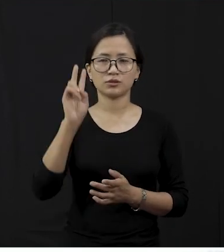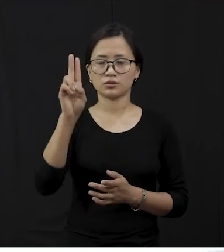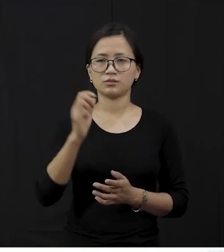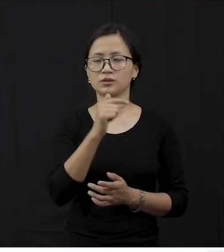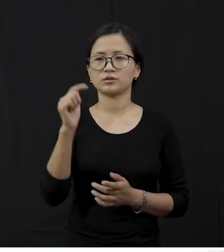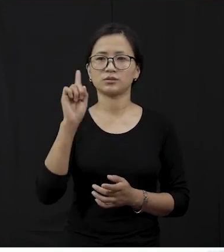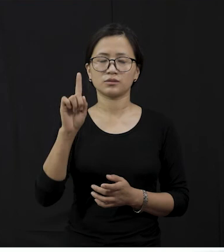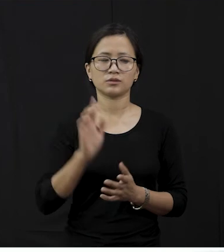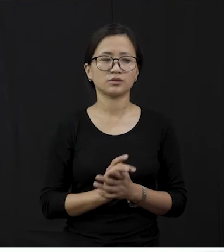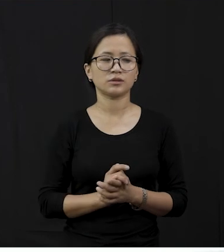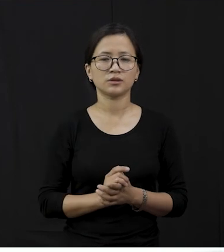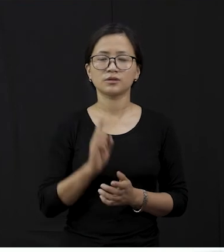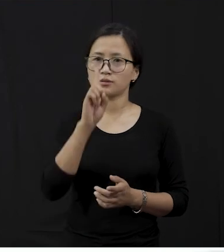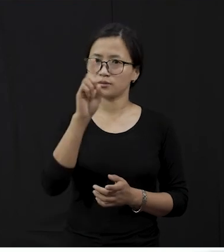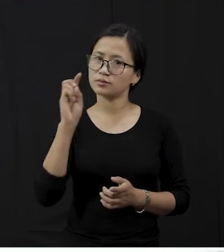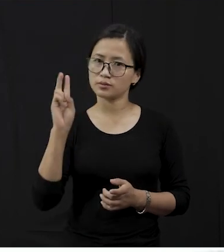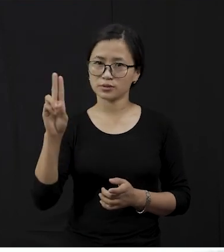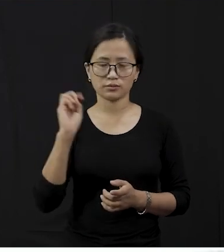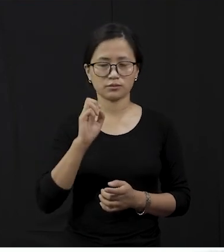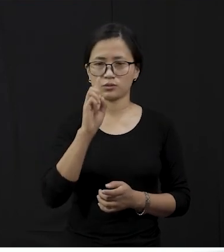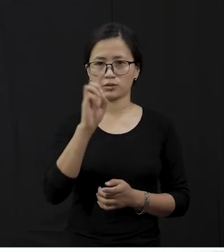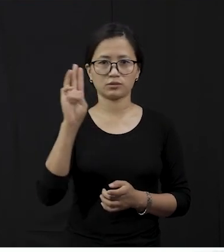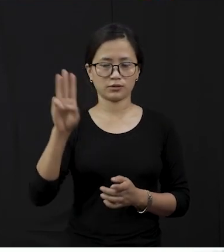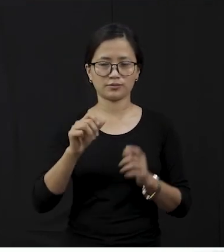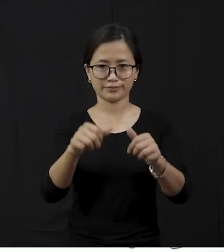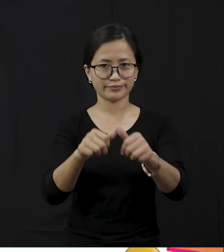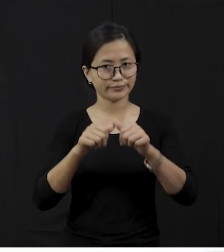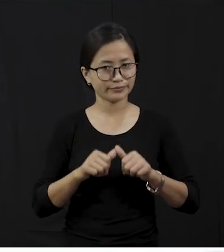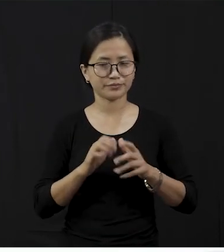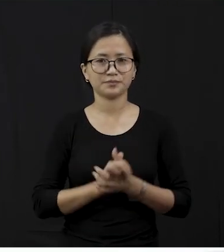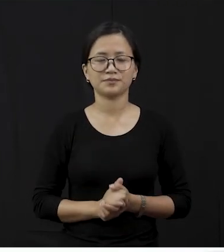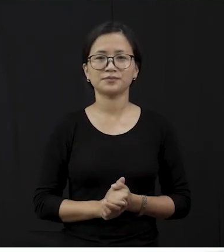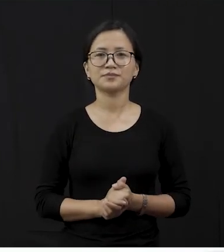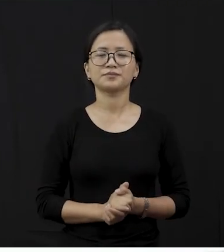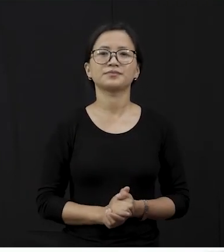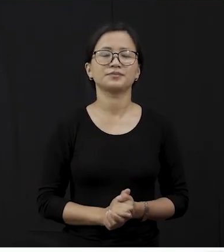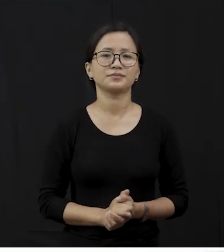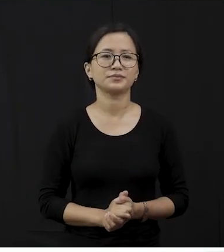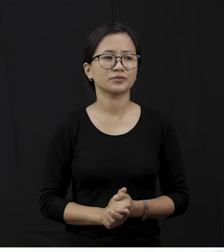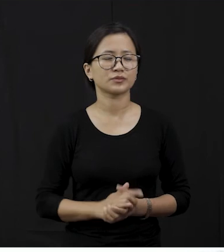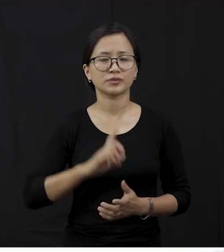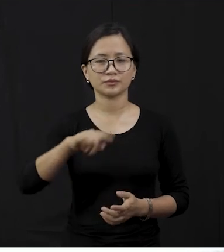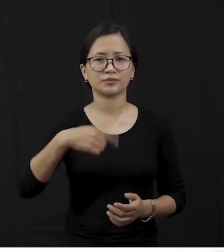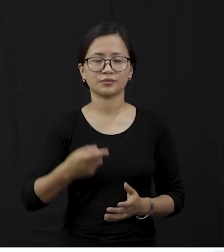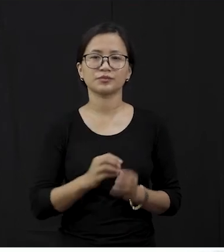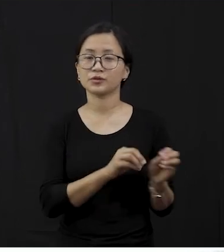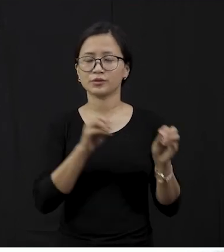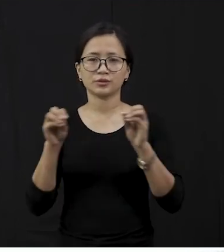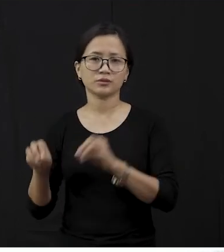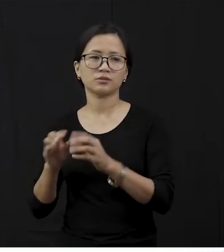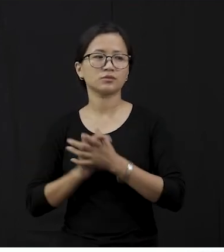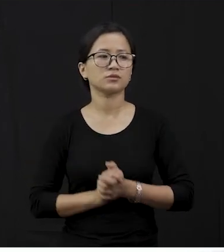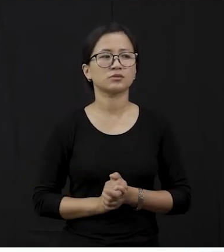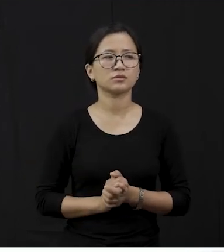1 is 1. The answer is 13. Okay, then next we are moving on to a new